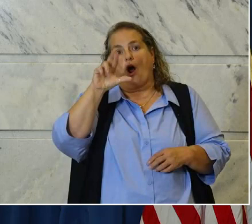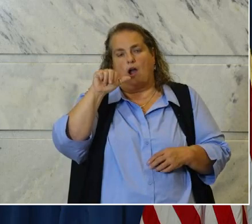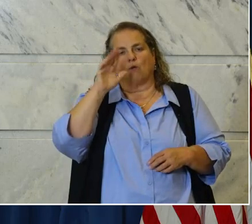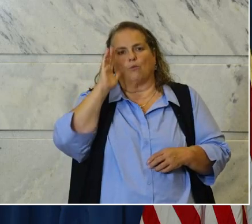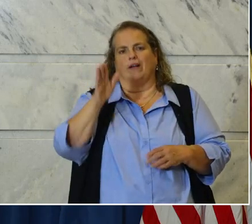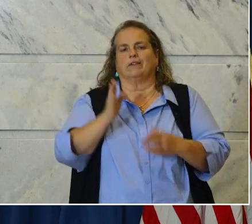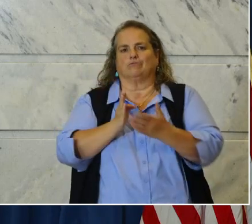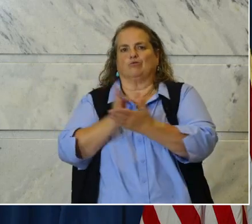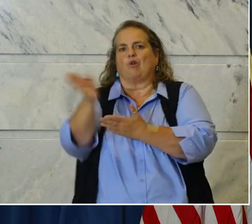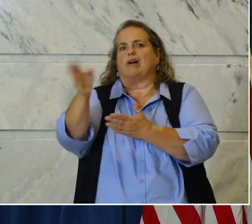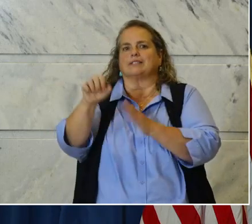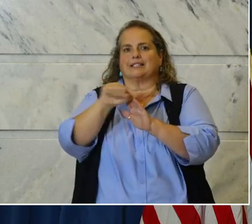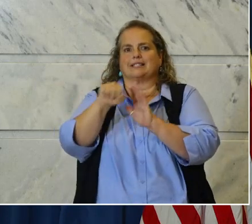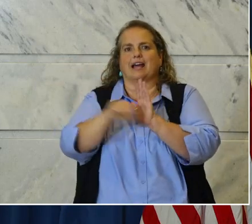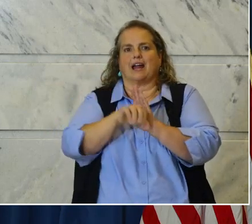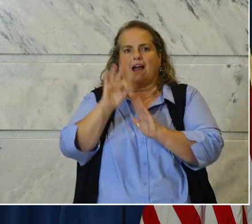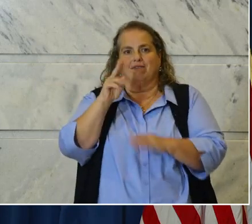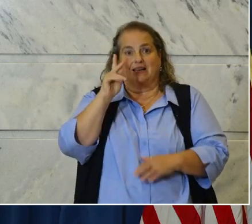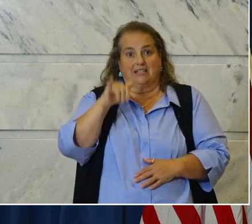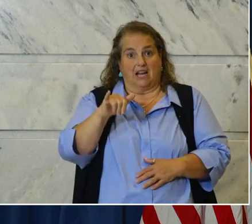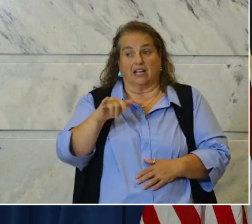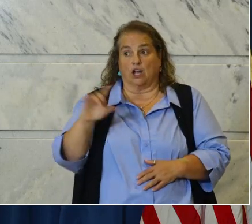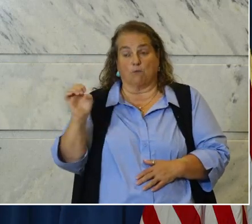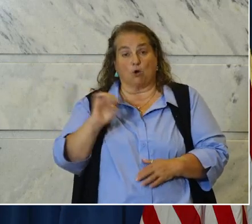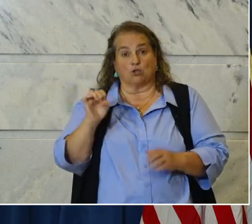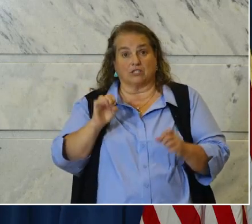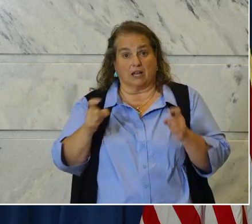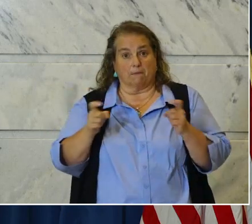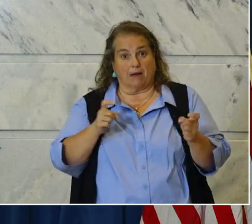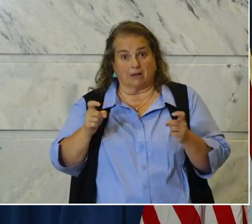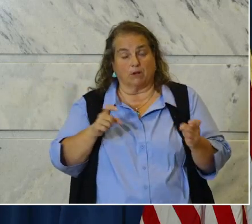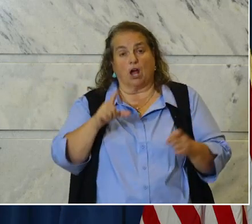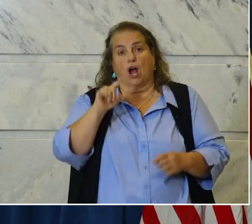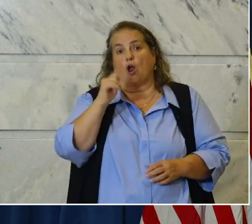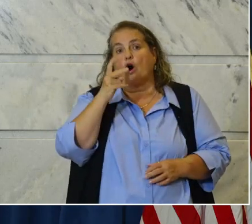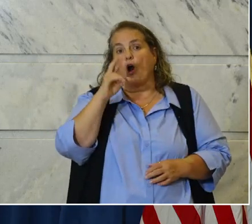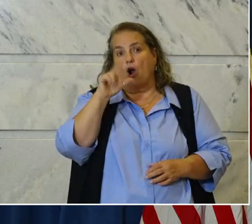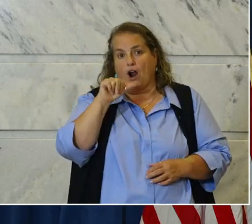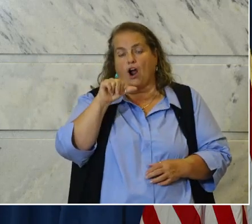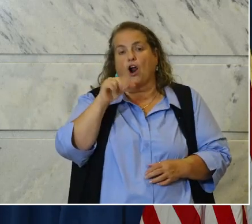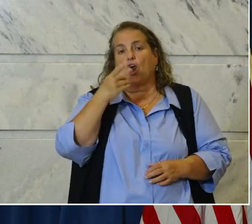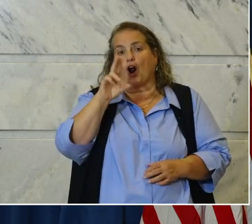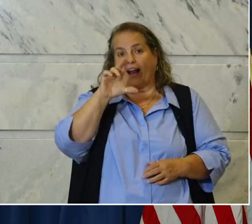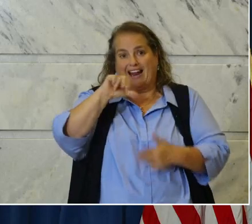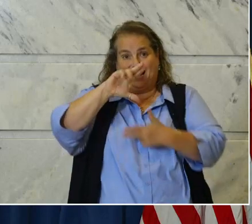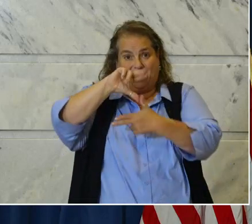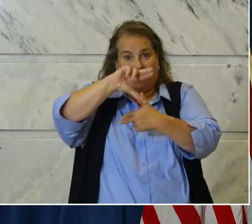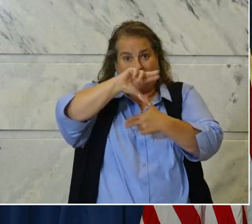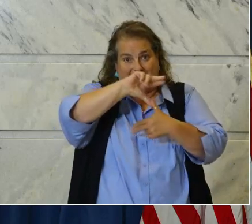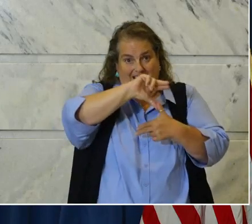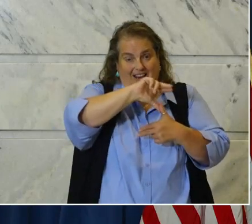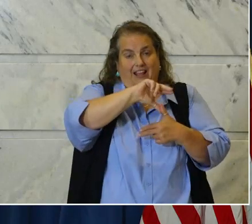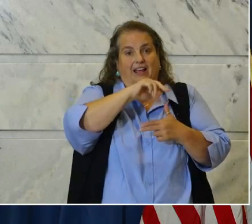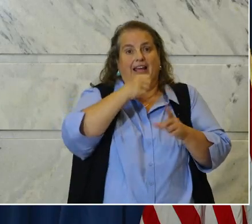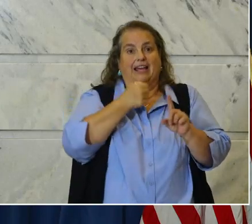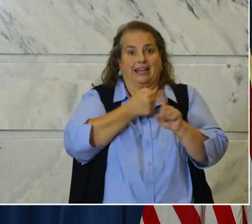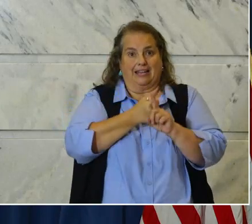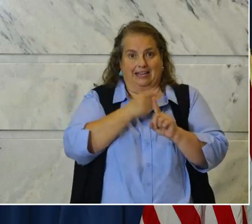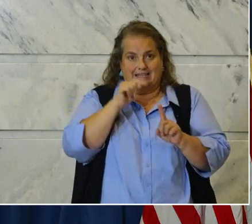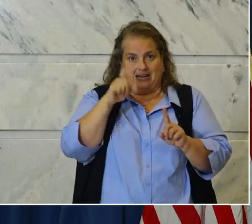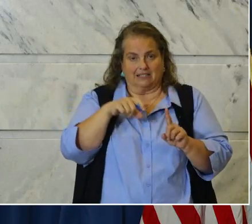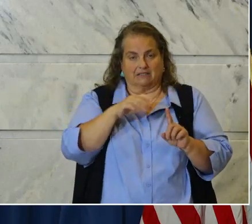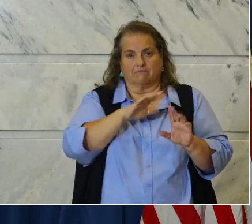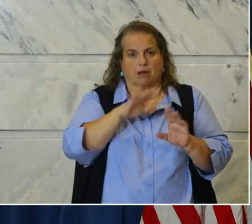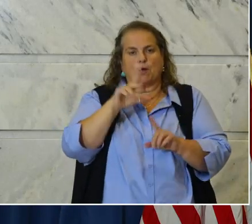management is geared up, but things along those lines. So Laura is going to be the hurricane when we are, first of all, our thoughts